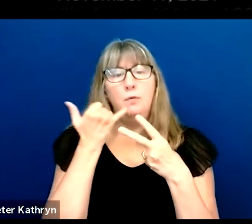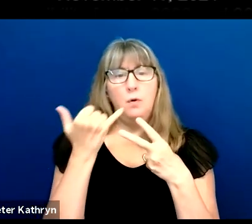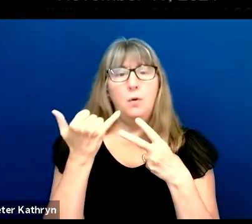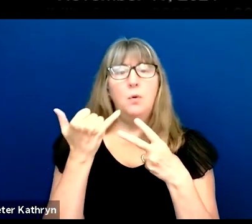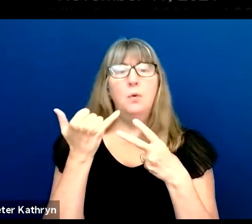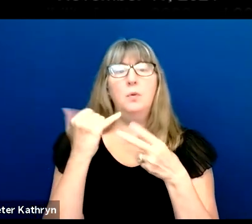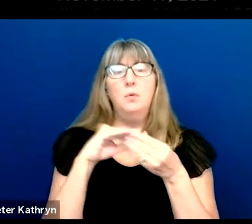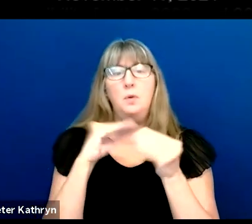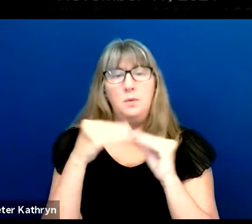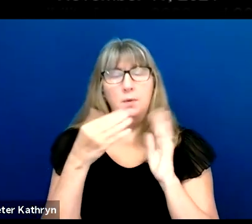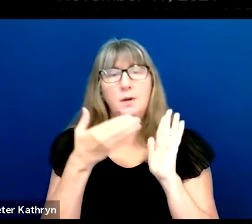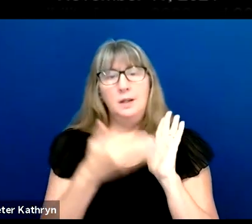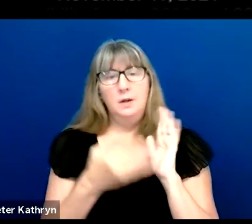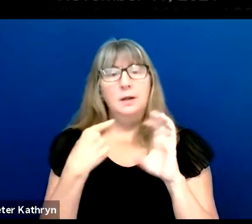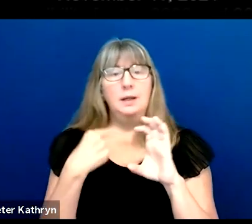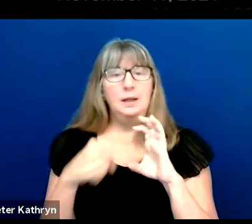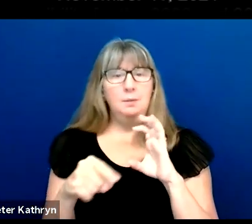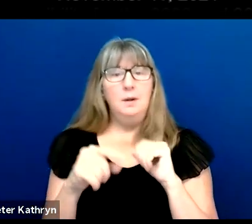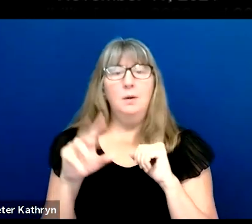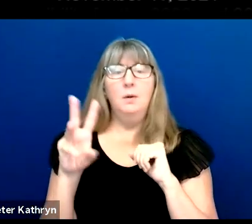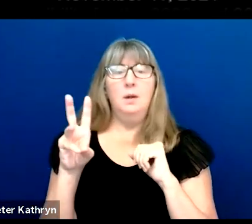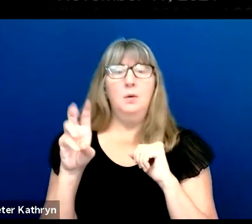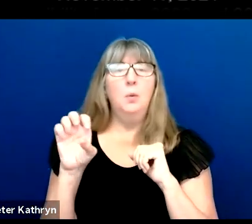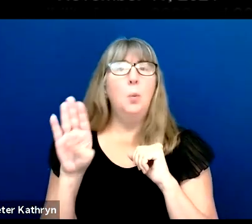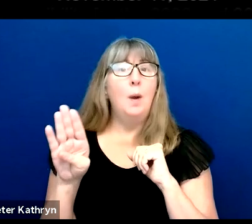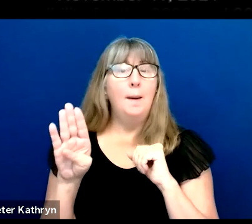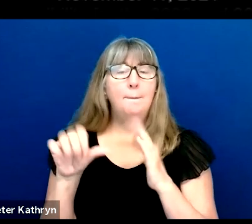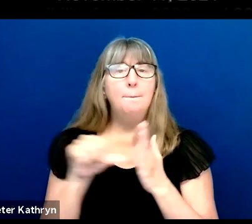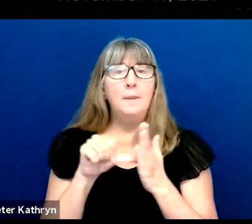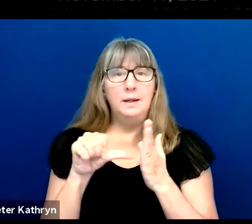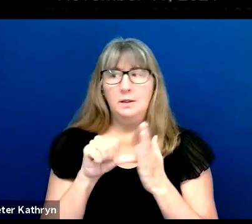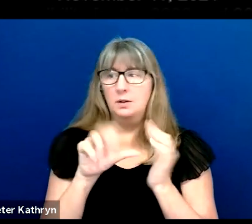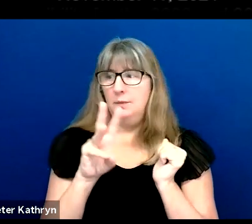number is below, as well as her email and her webpage. And